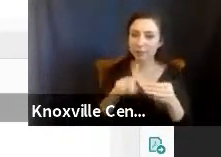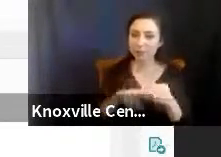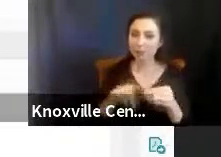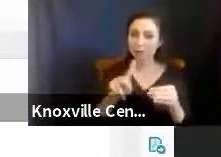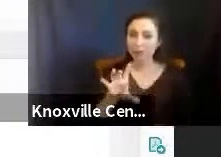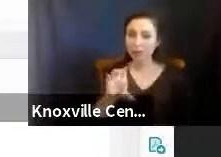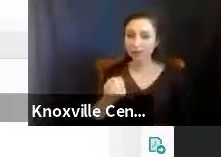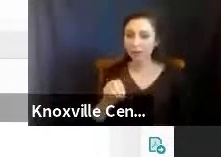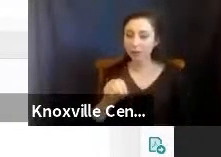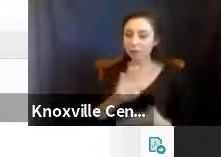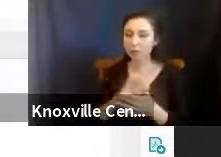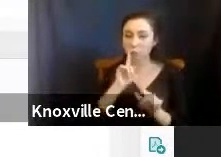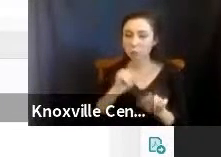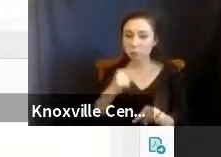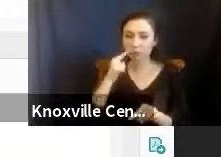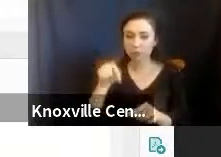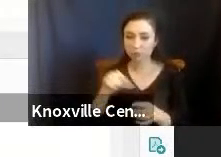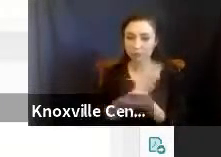this week?